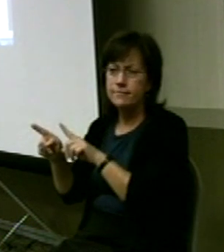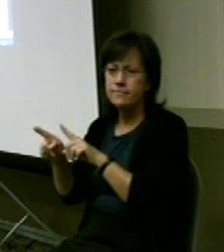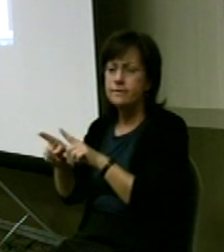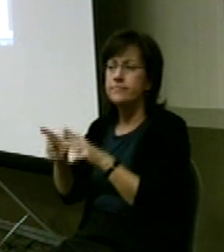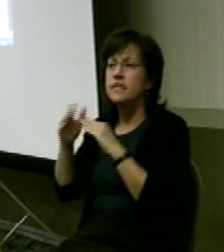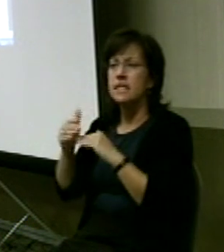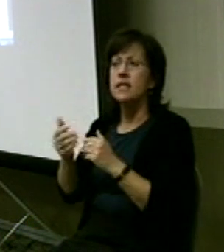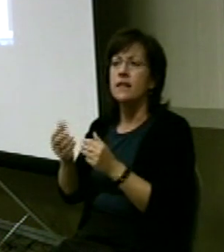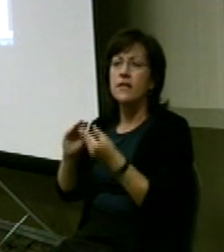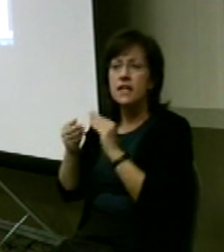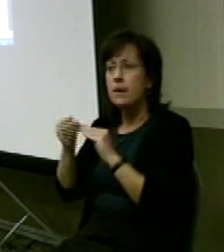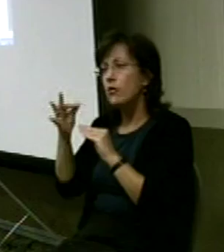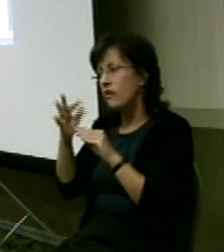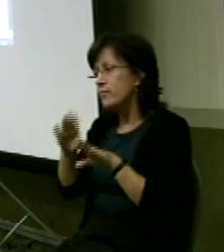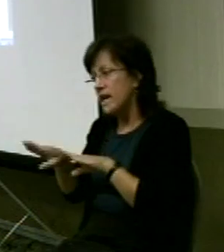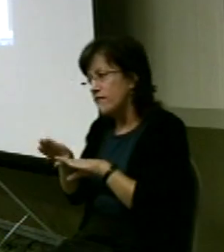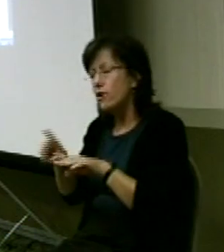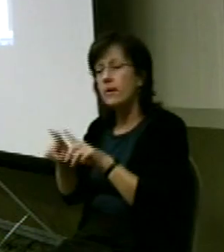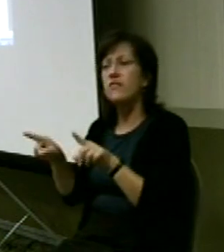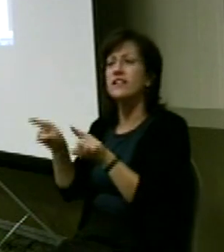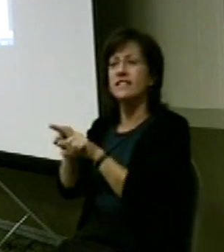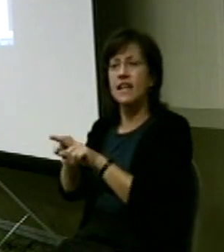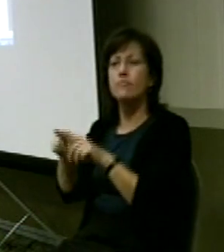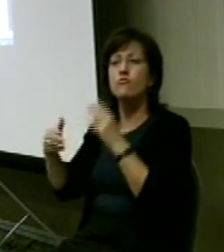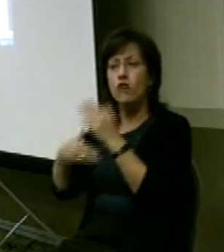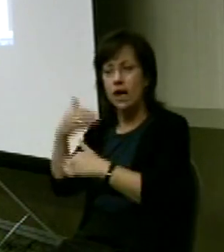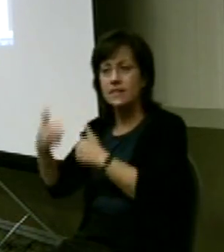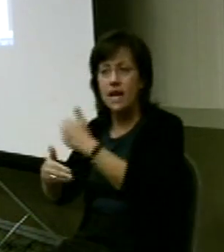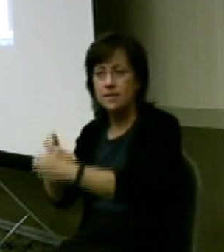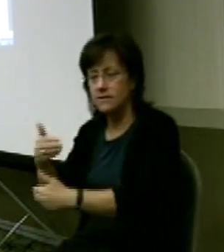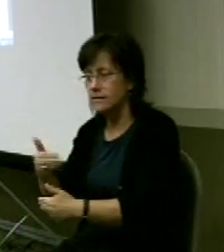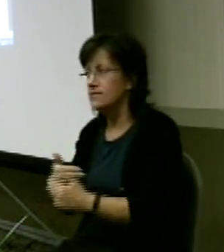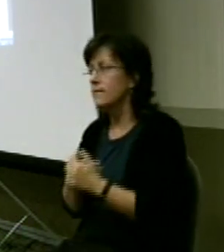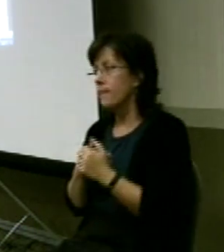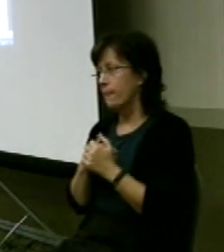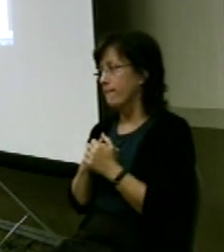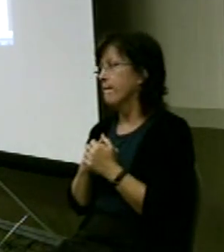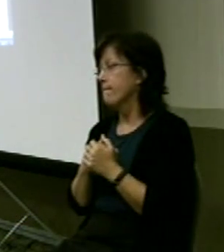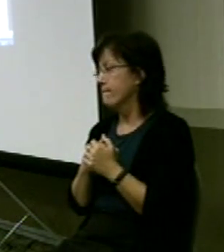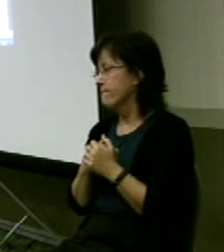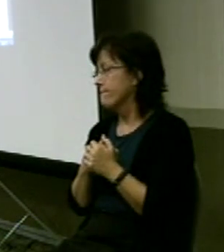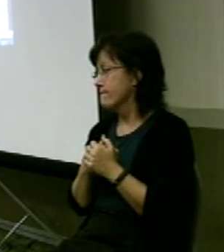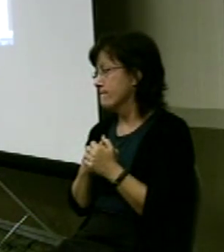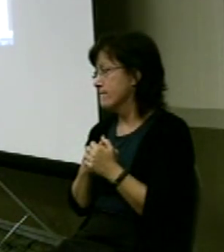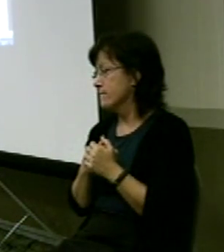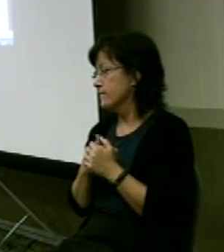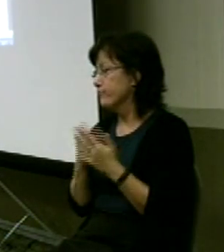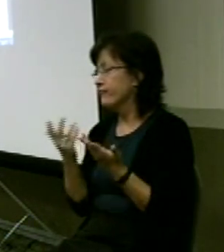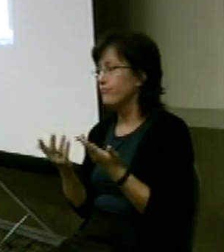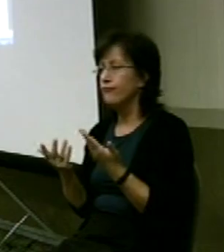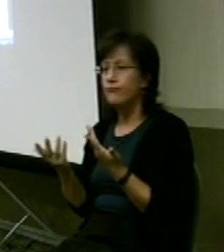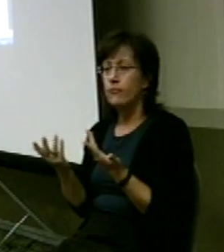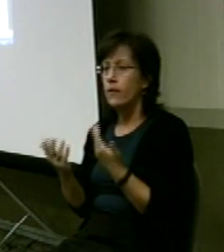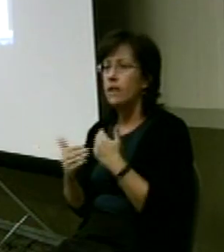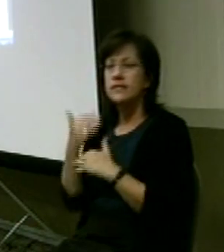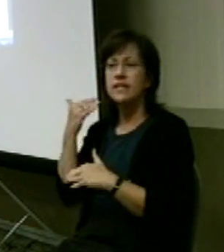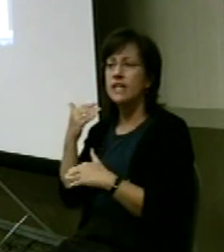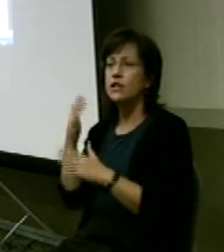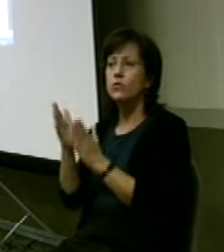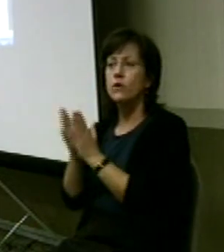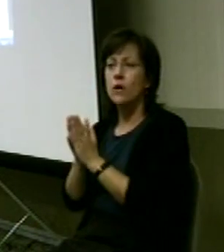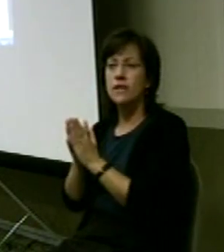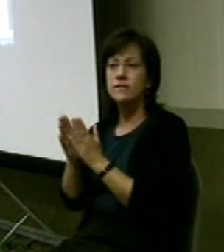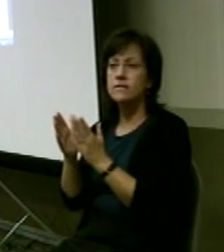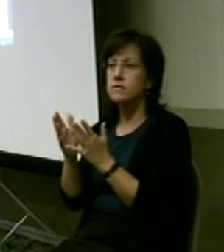different and the number of behaviors, whatever, but it's the same process. Okay. And again, if you send us a request of how you want